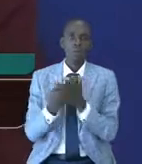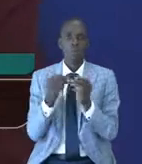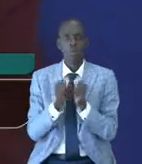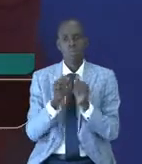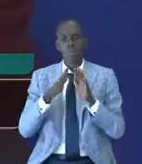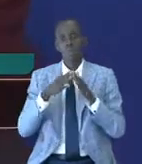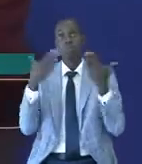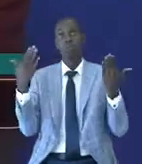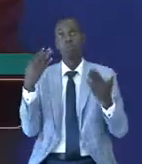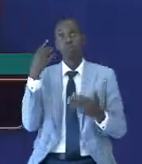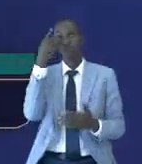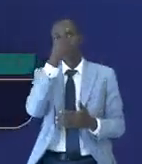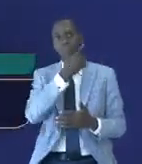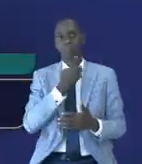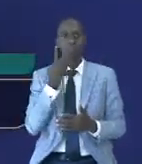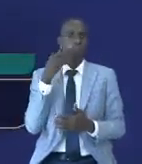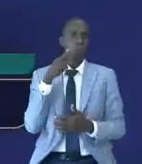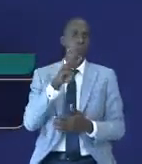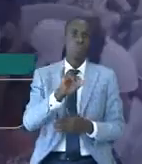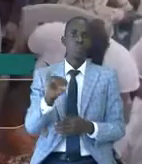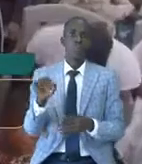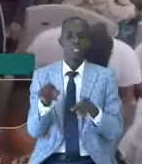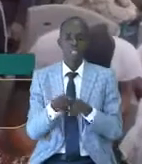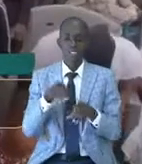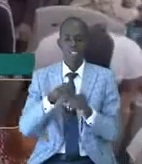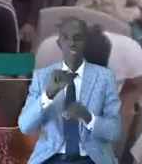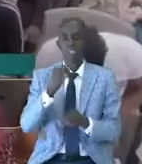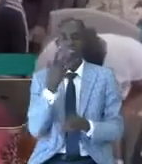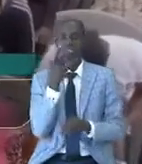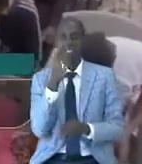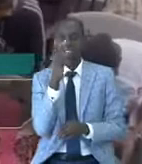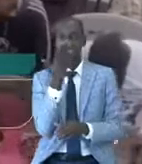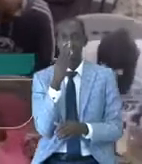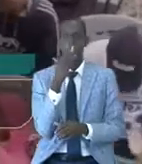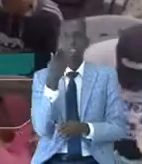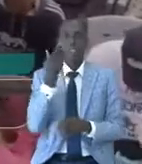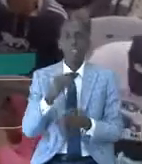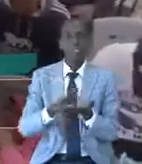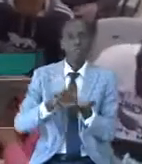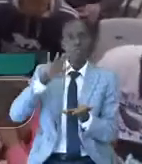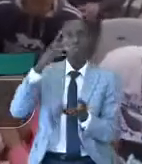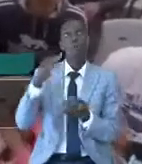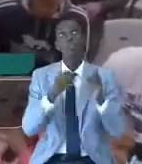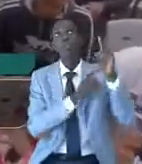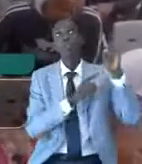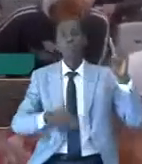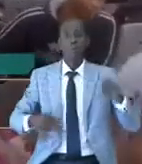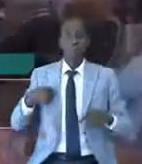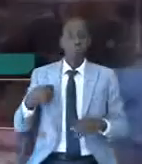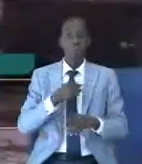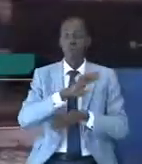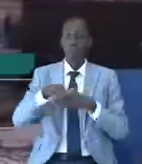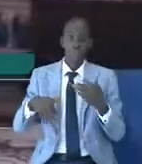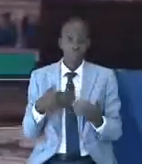face beholding in a glass the glory of the Lord. We all,